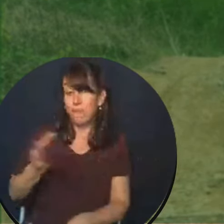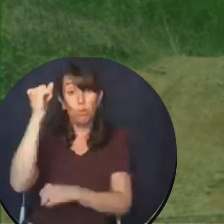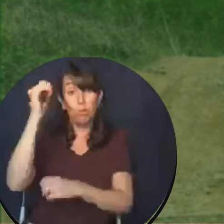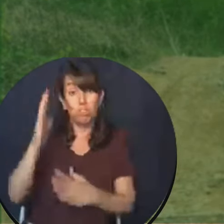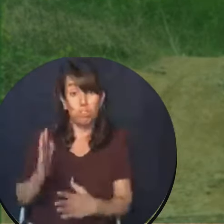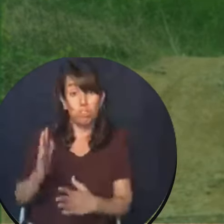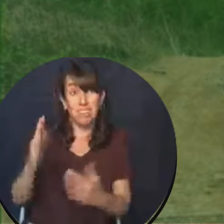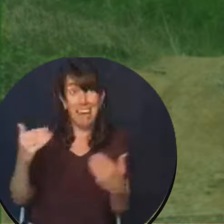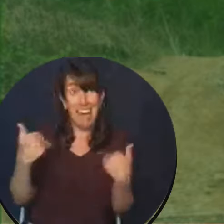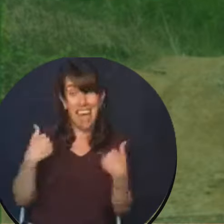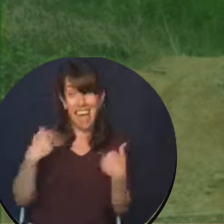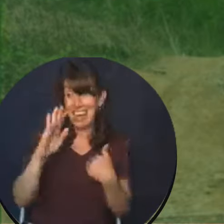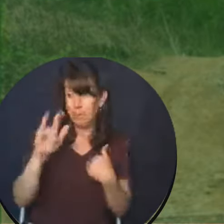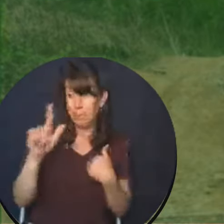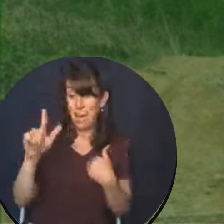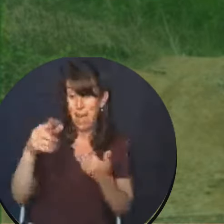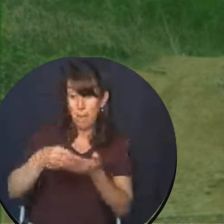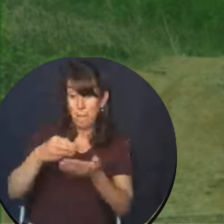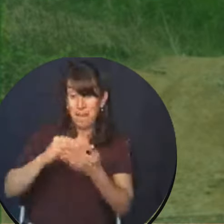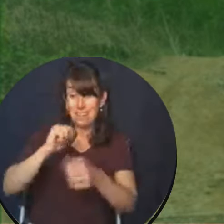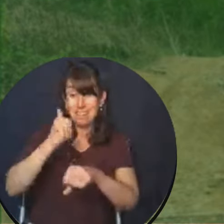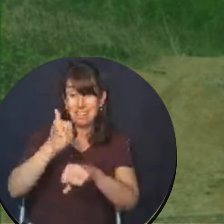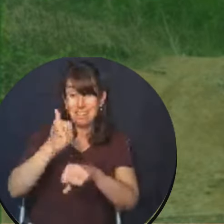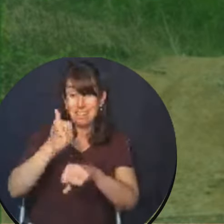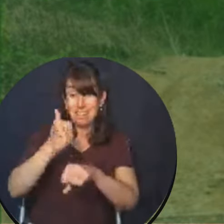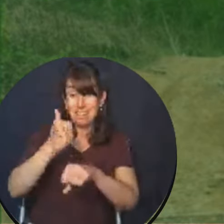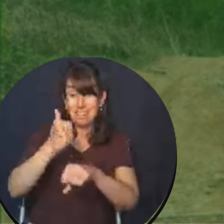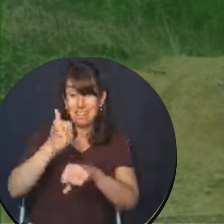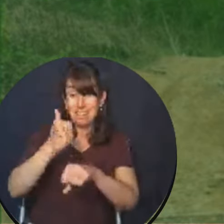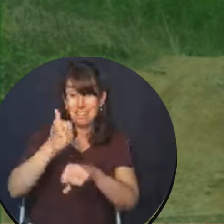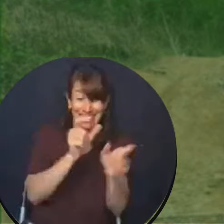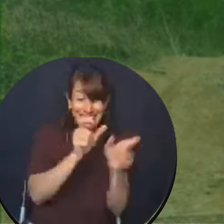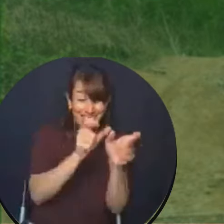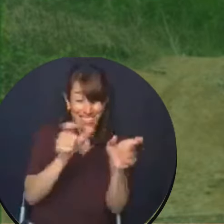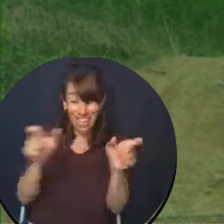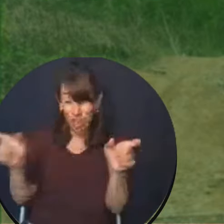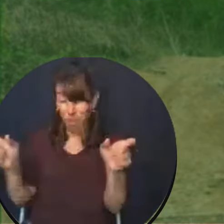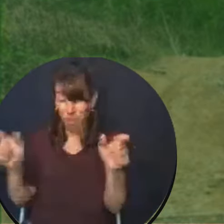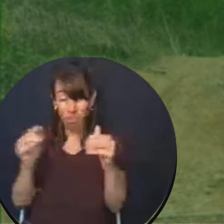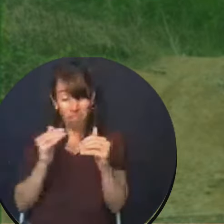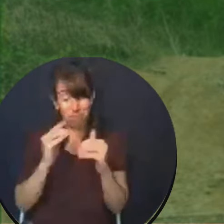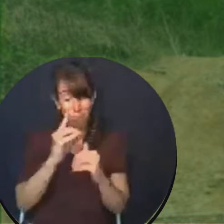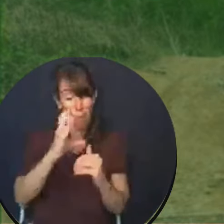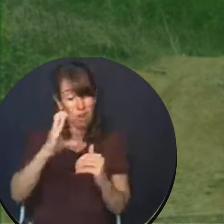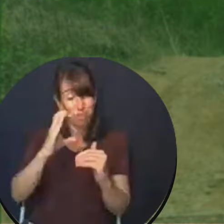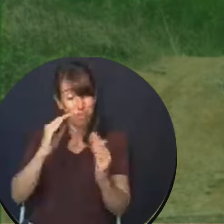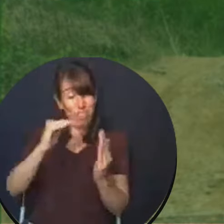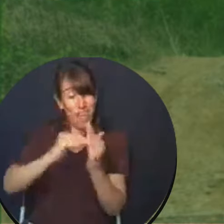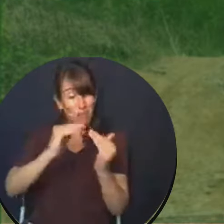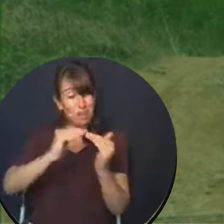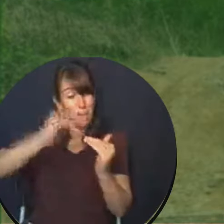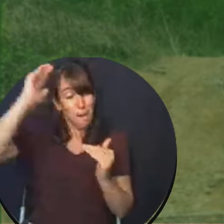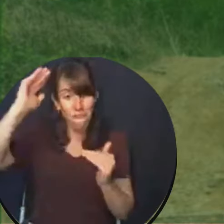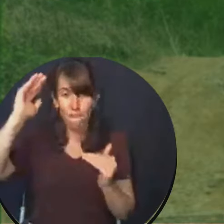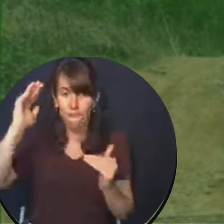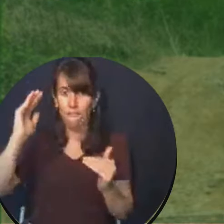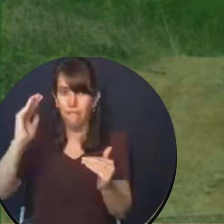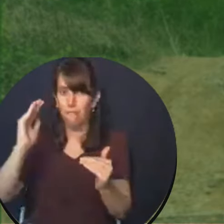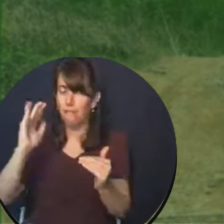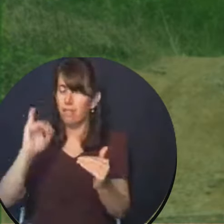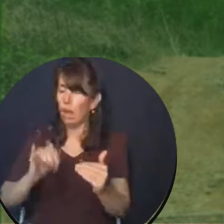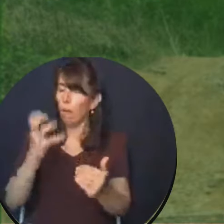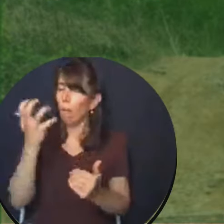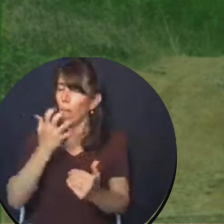six figures for the same, you know, stories that we all have of being at protests. And that's an enormous amount of